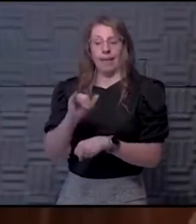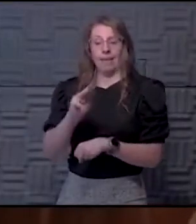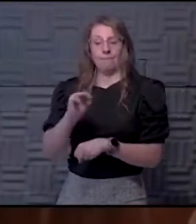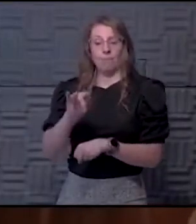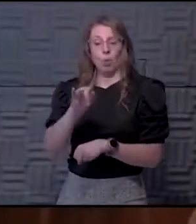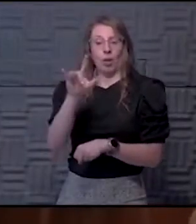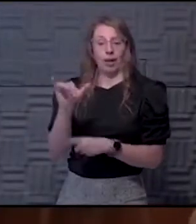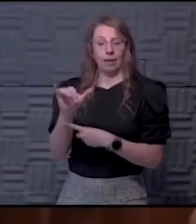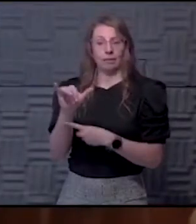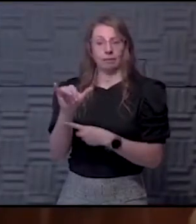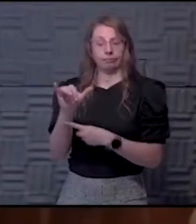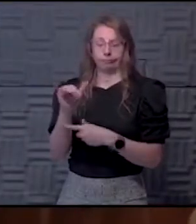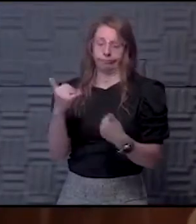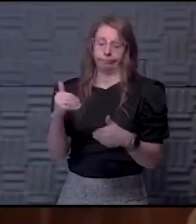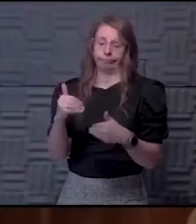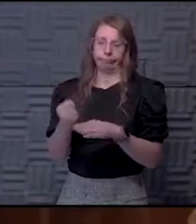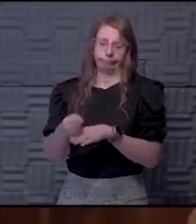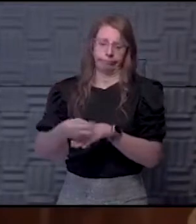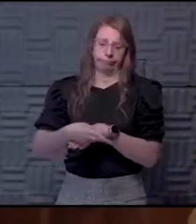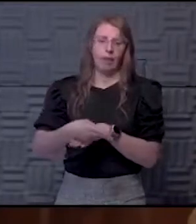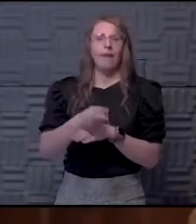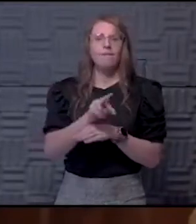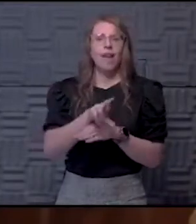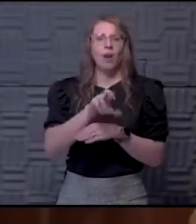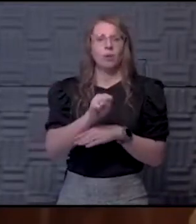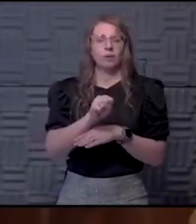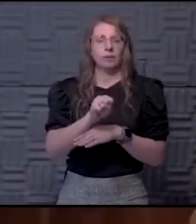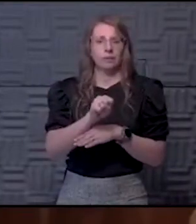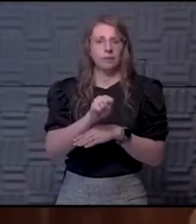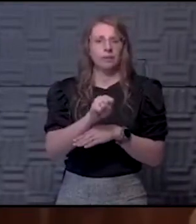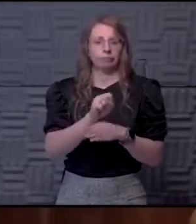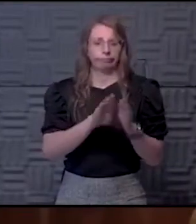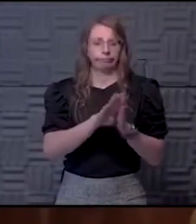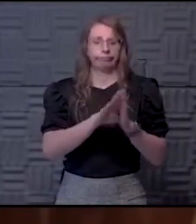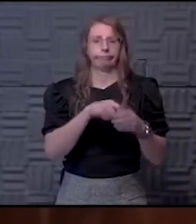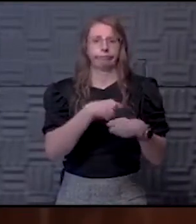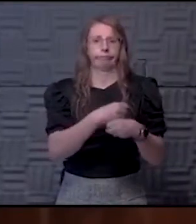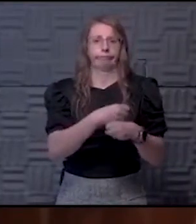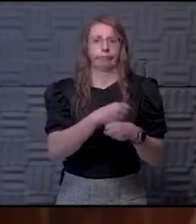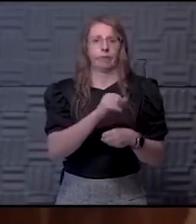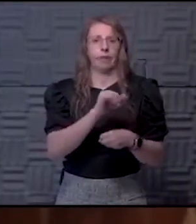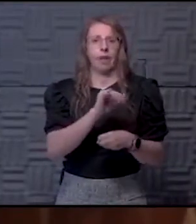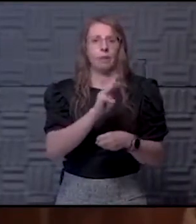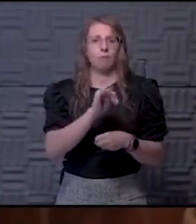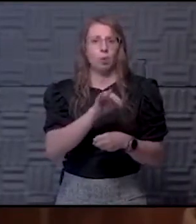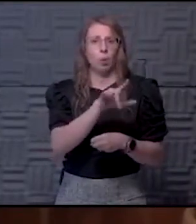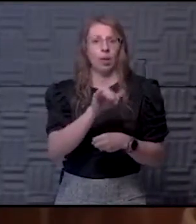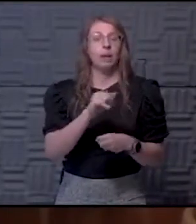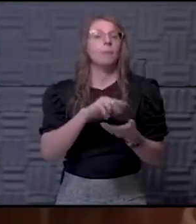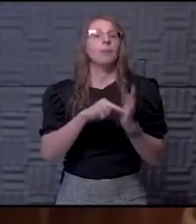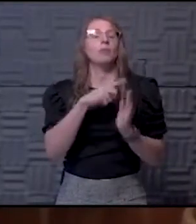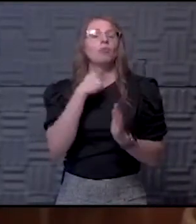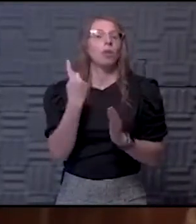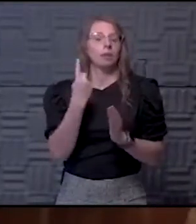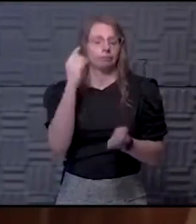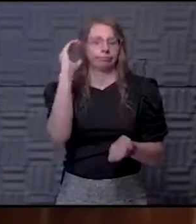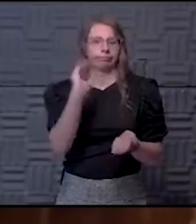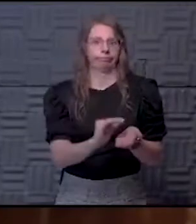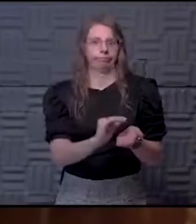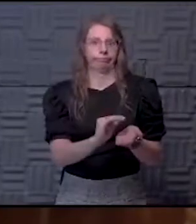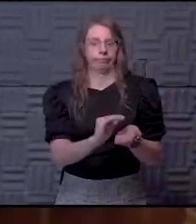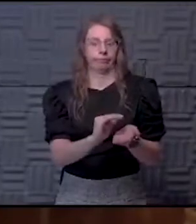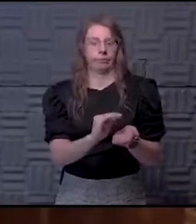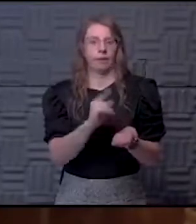is superior to virus-induced immunity with far less risk in getting there. One